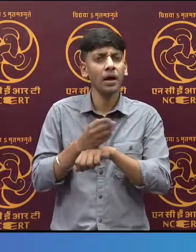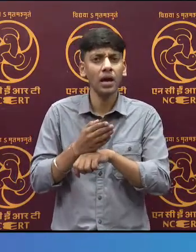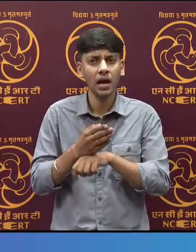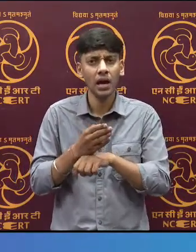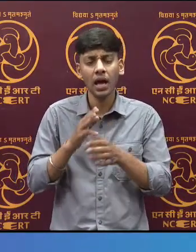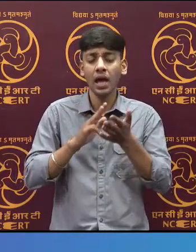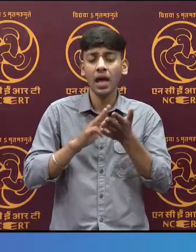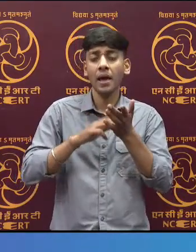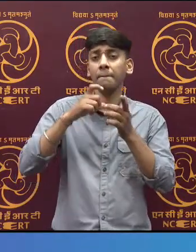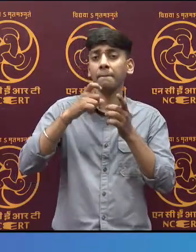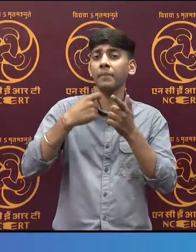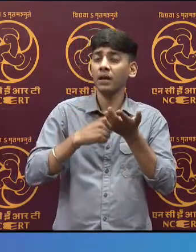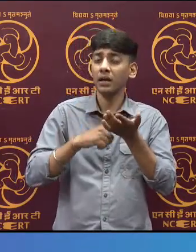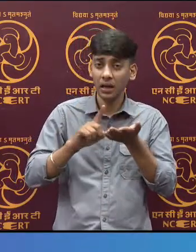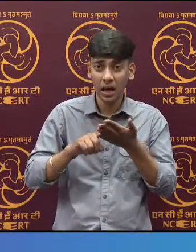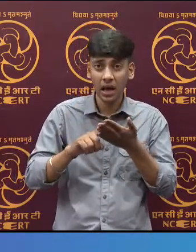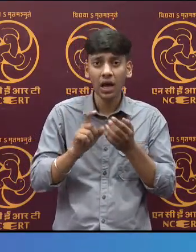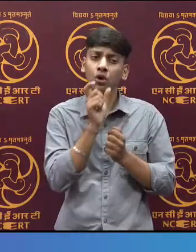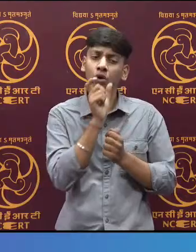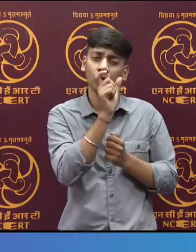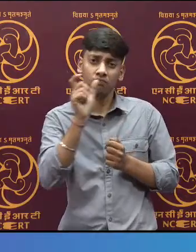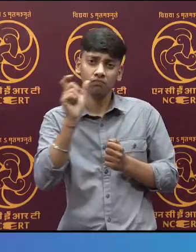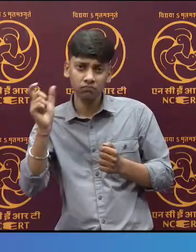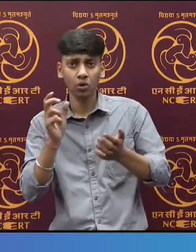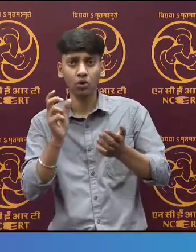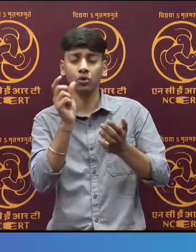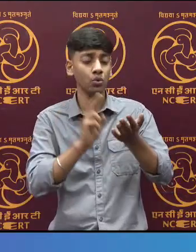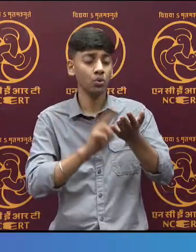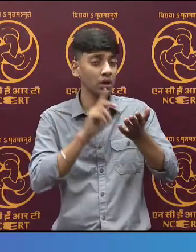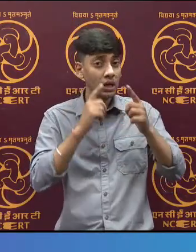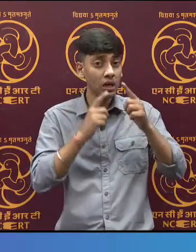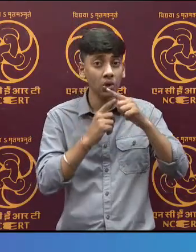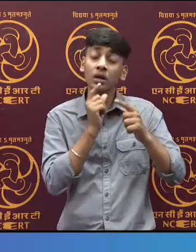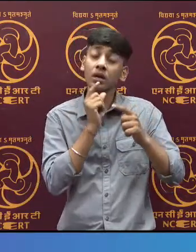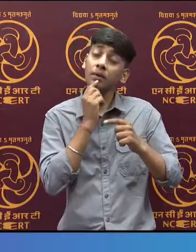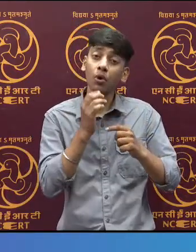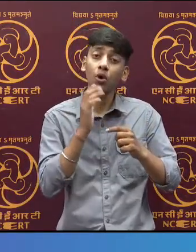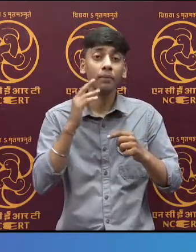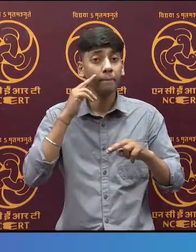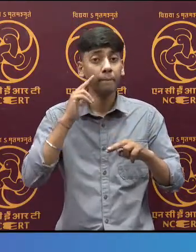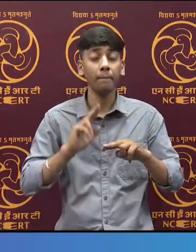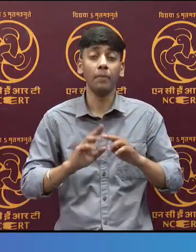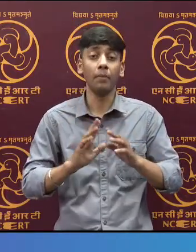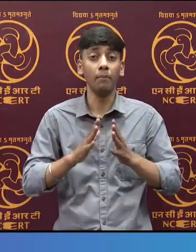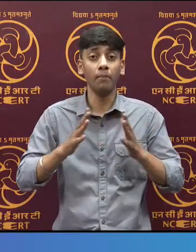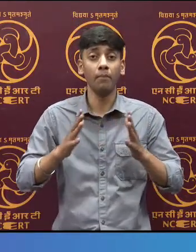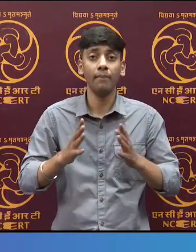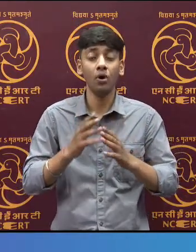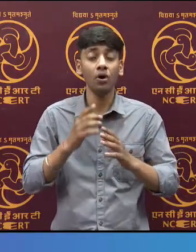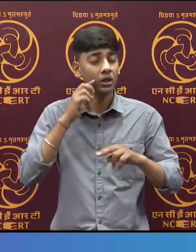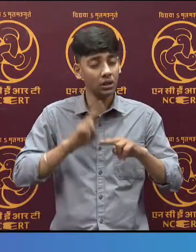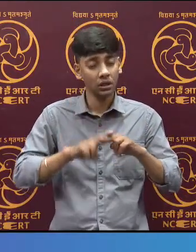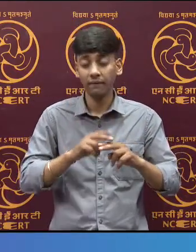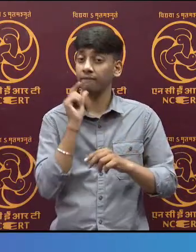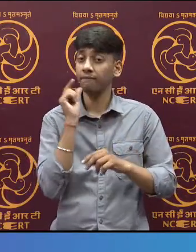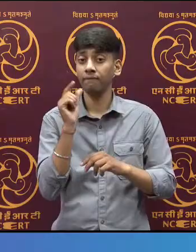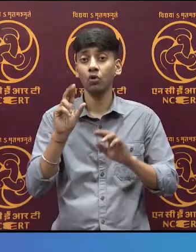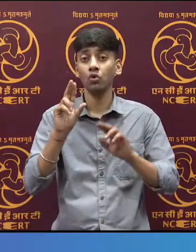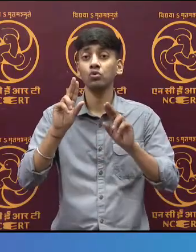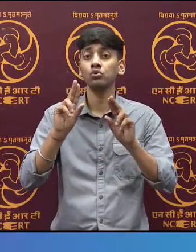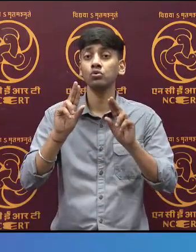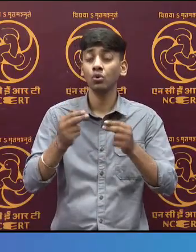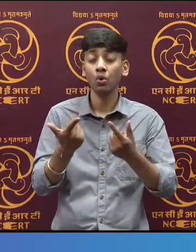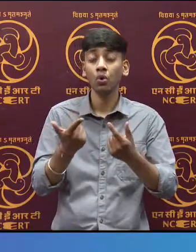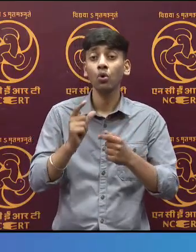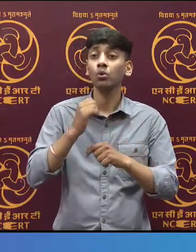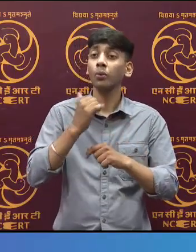MKS system or CGS system or FPS, which is called foot pound system, foot pound second system. MKS